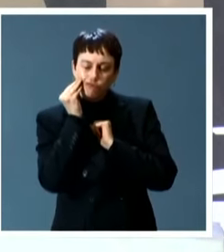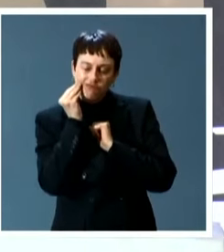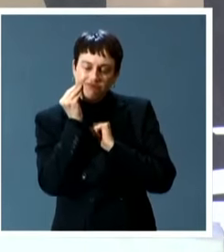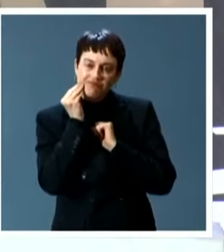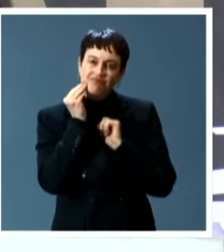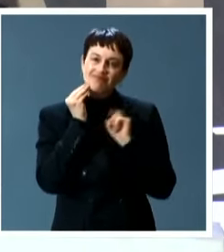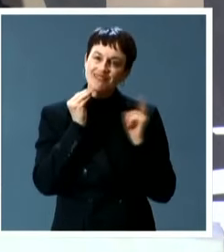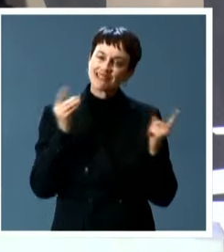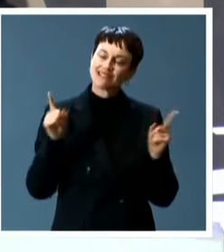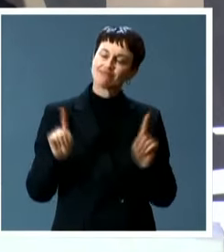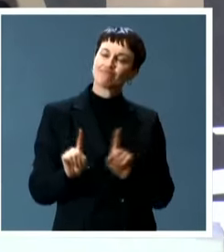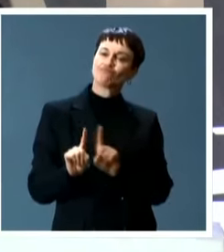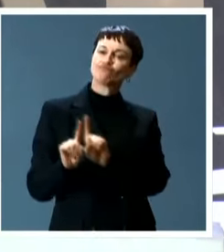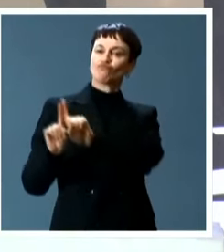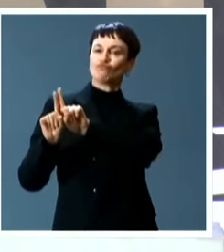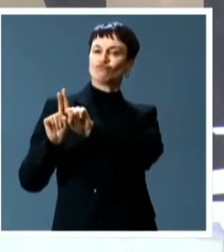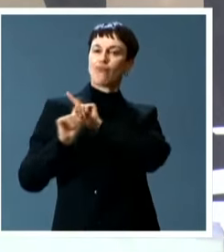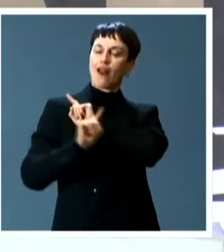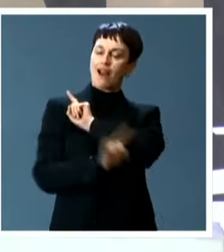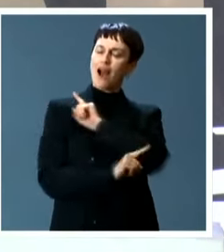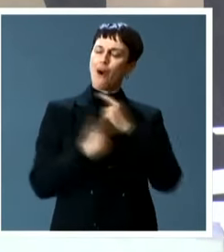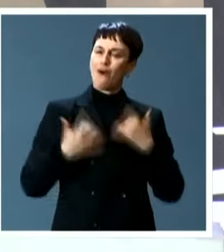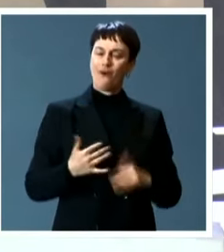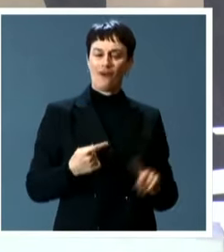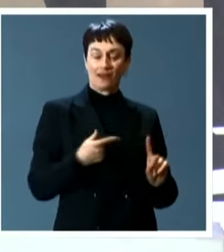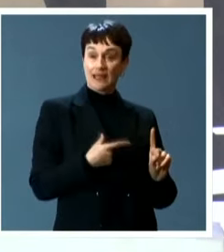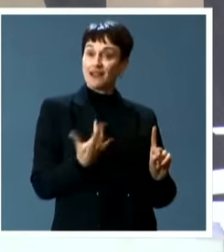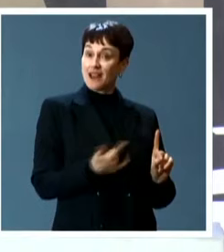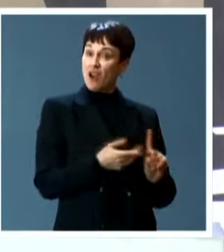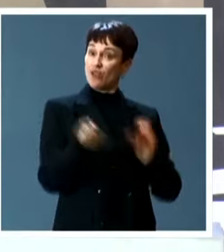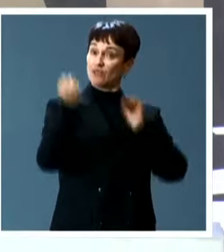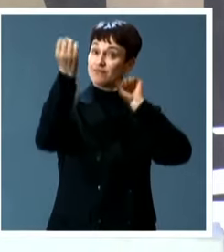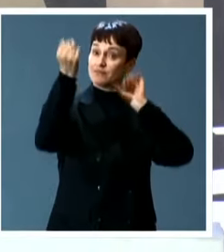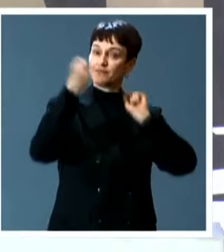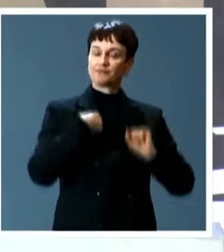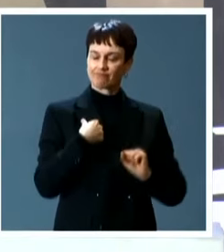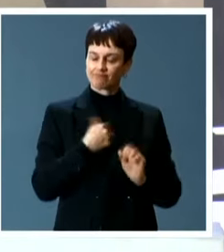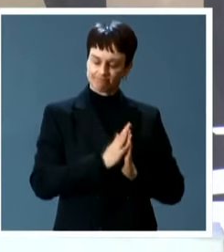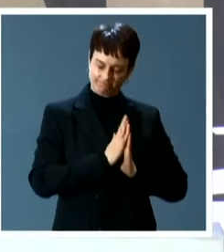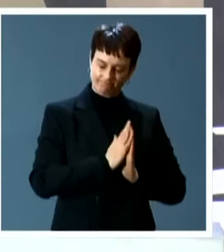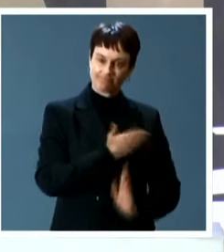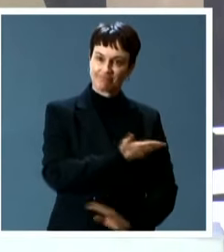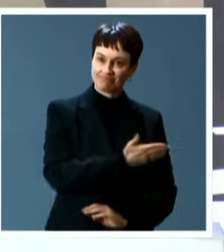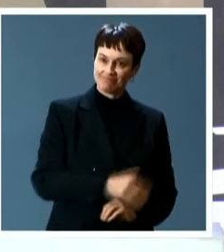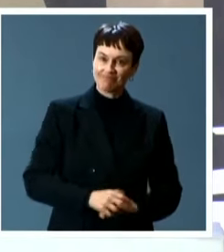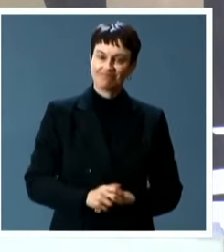long walk. Let's listen to her words for us today.